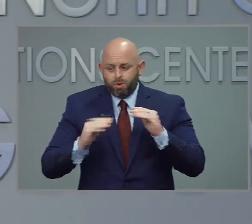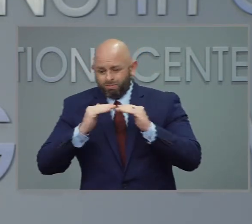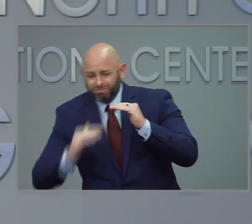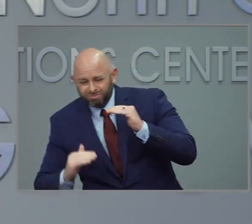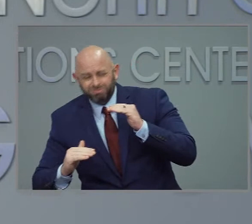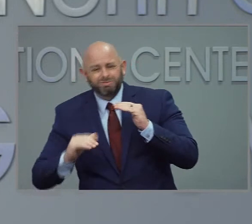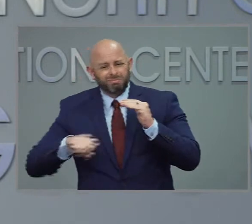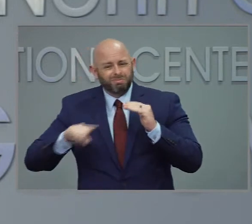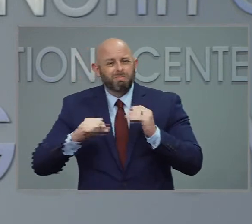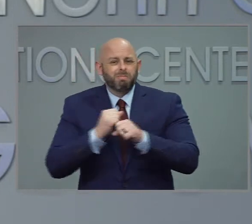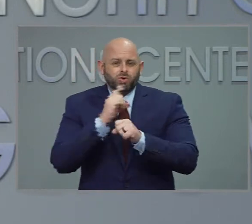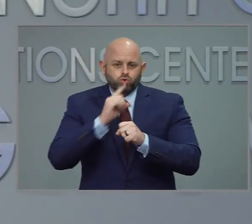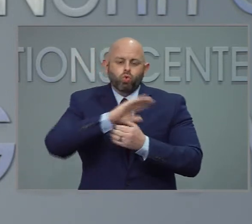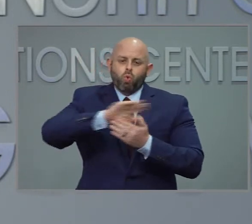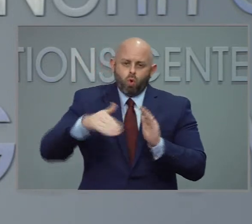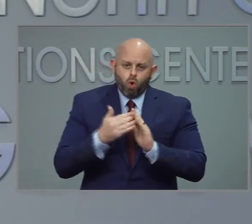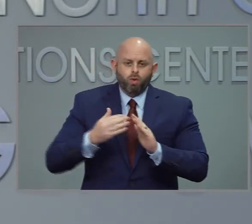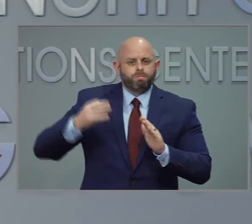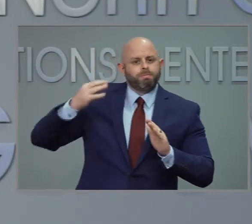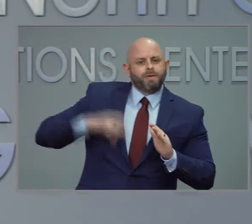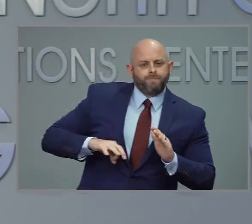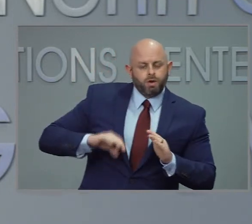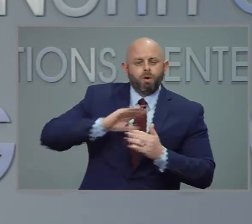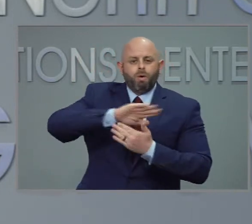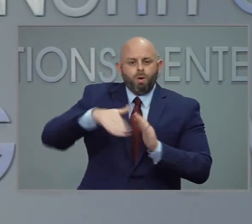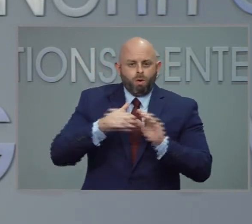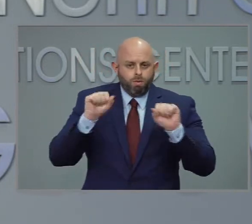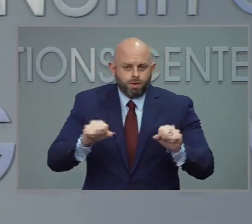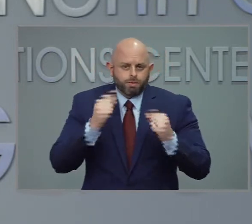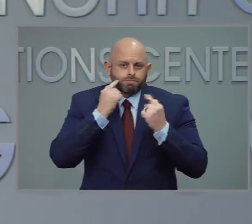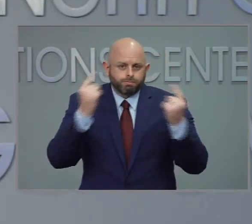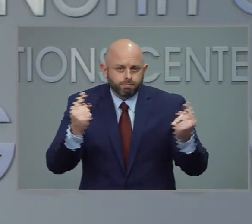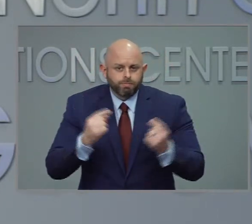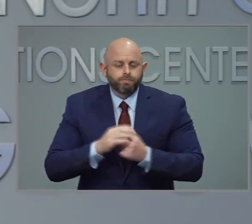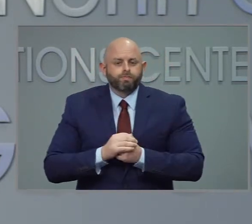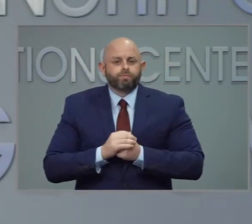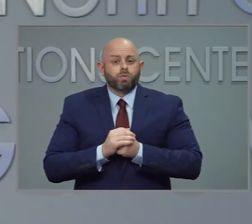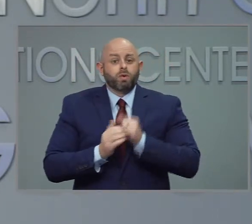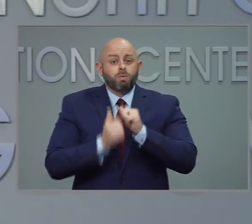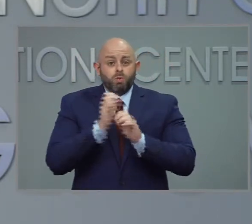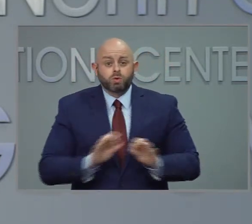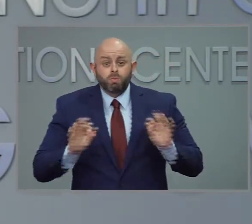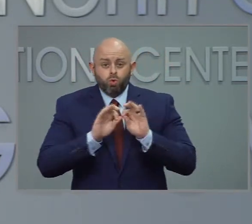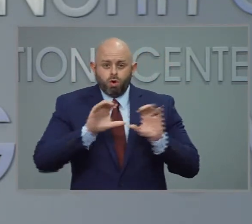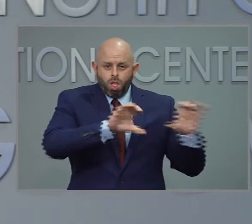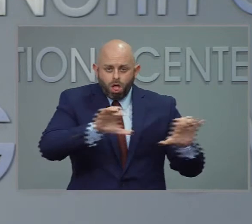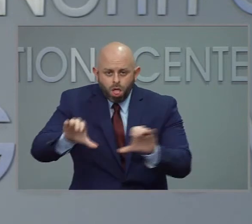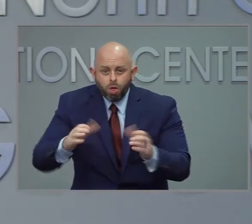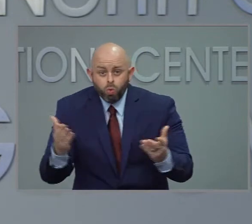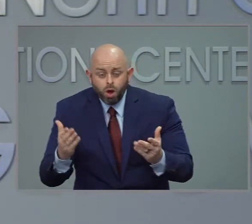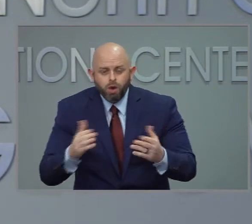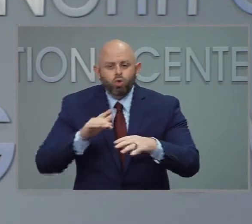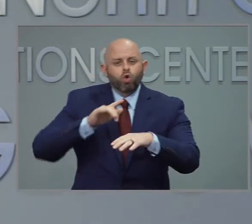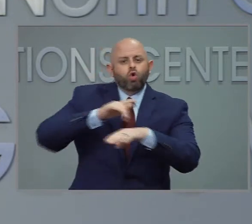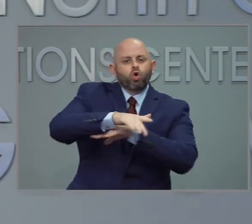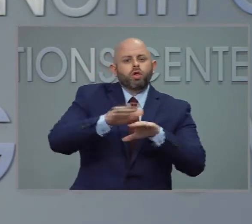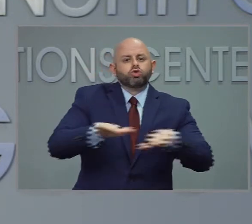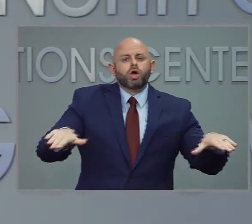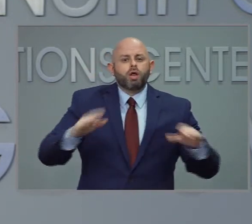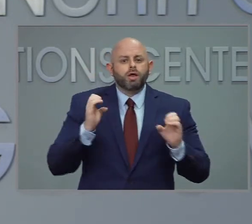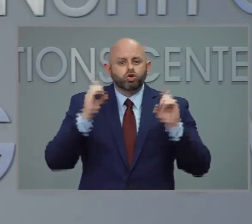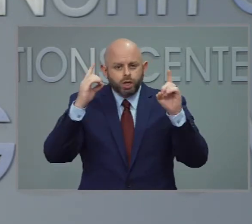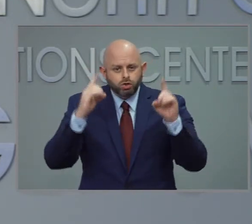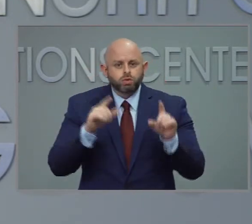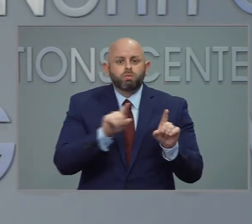succeed. The most critical investments need to be made in early childhood education and our public